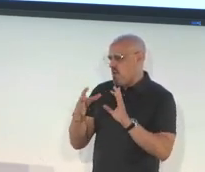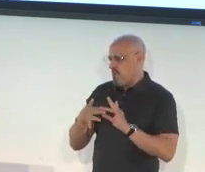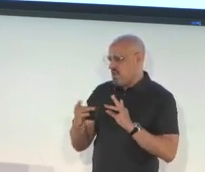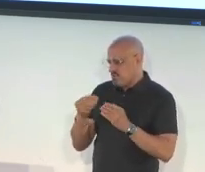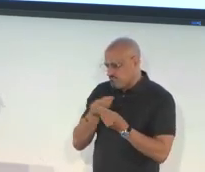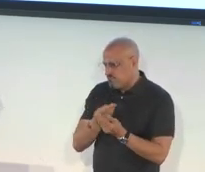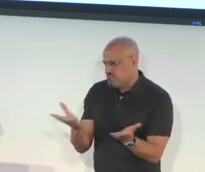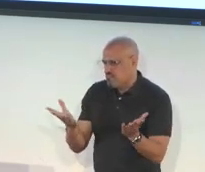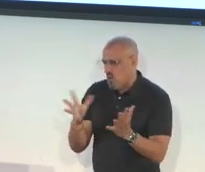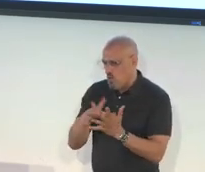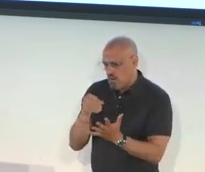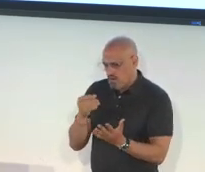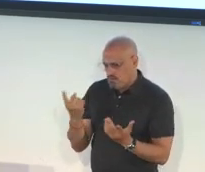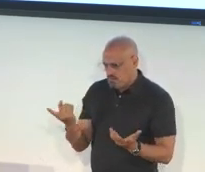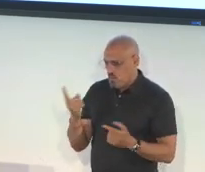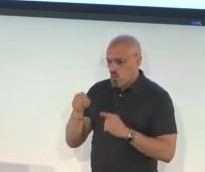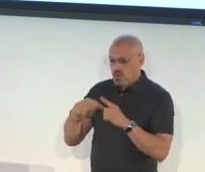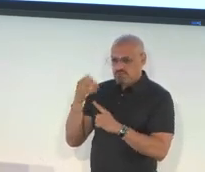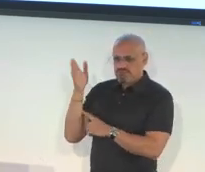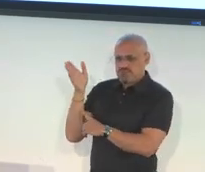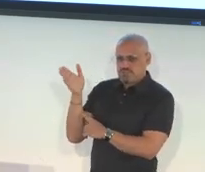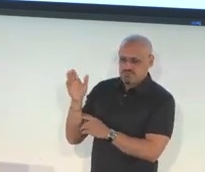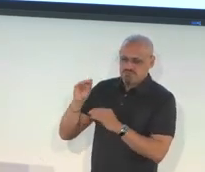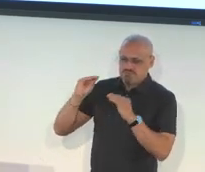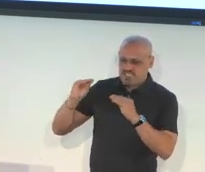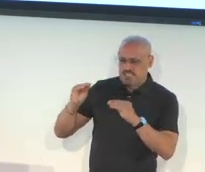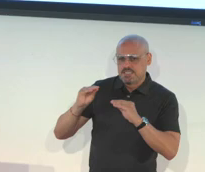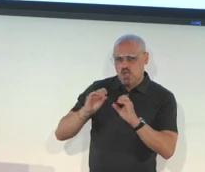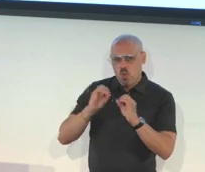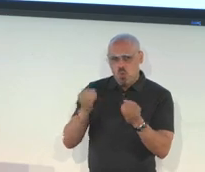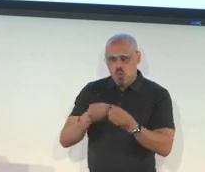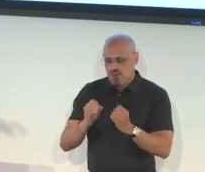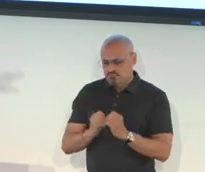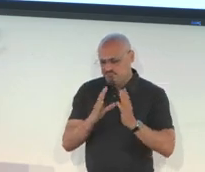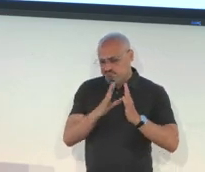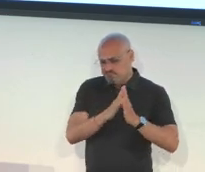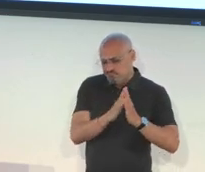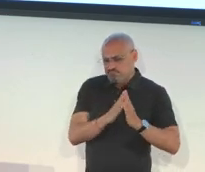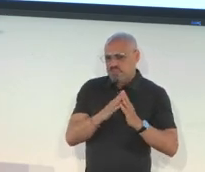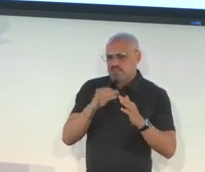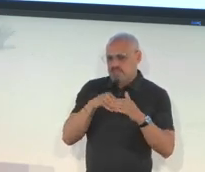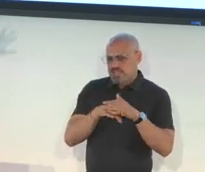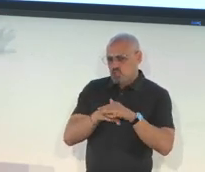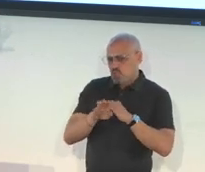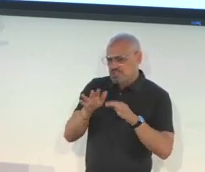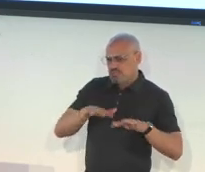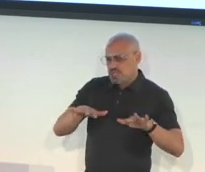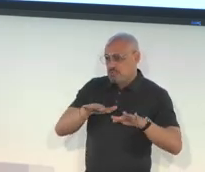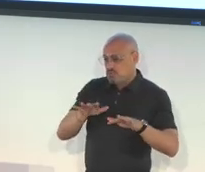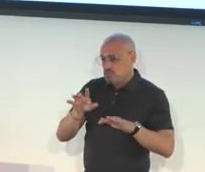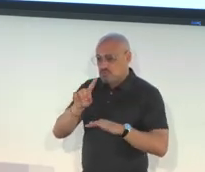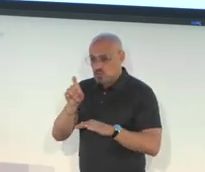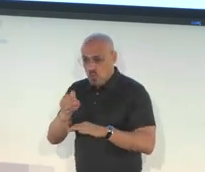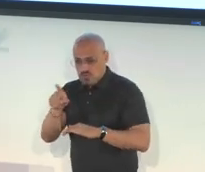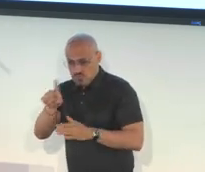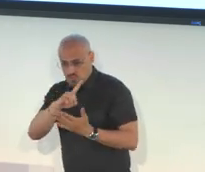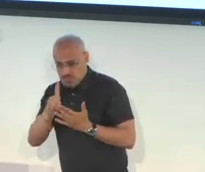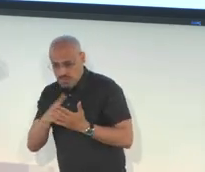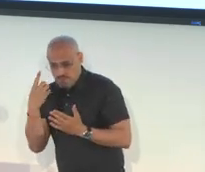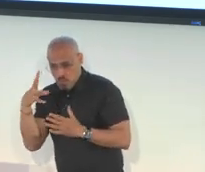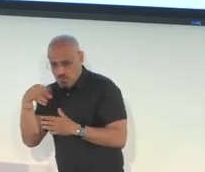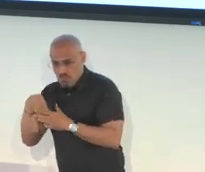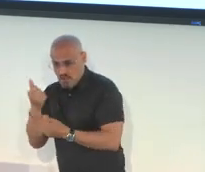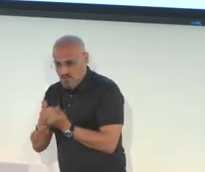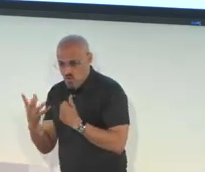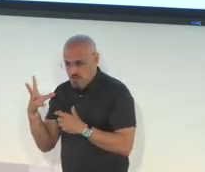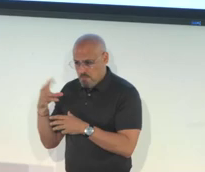I try to take away when we're teaching organizations to build these metaverse spaces, is are they designing it to be inclusive so